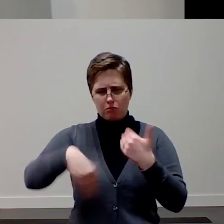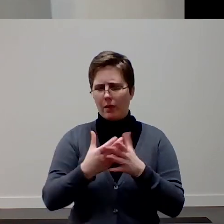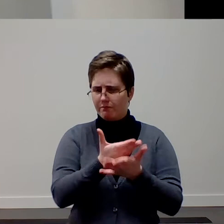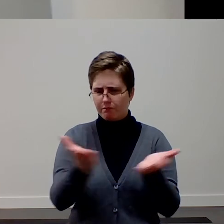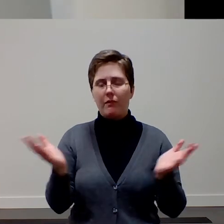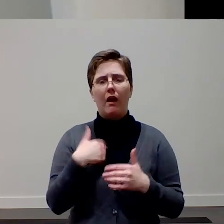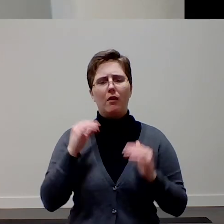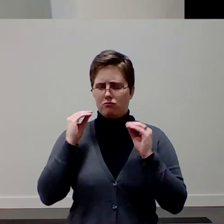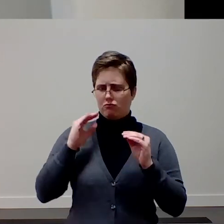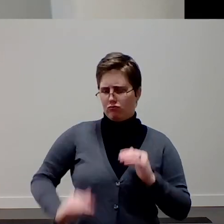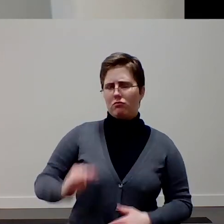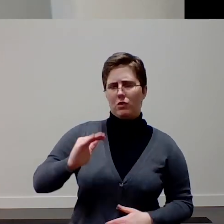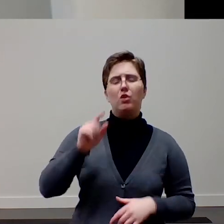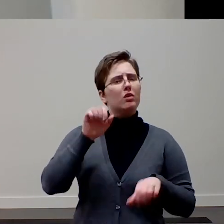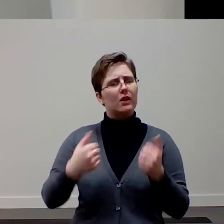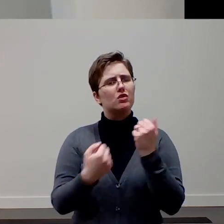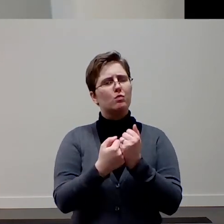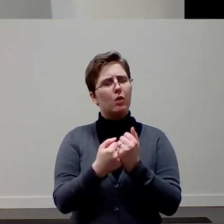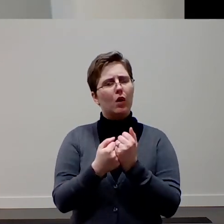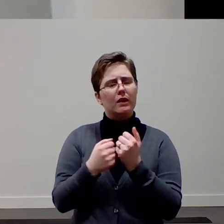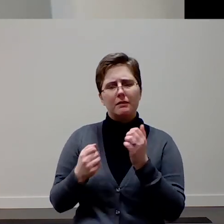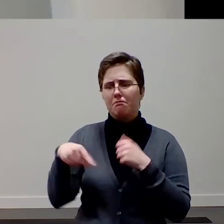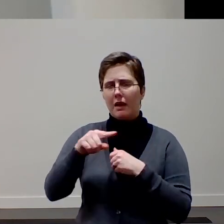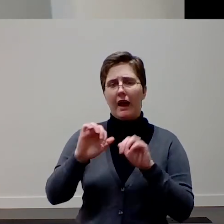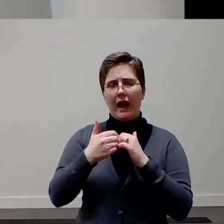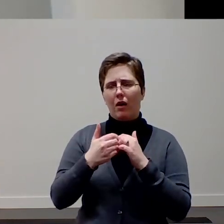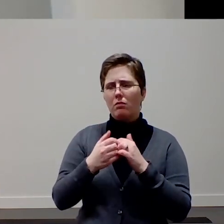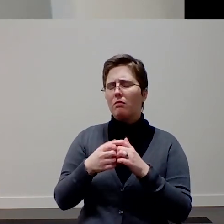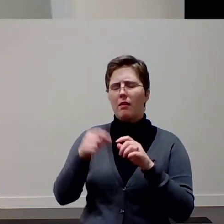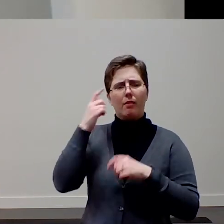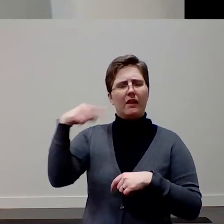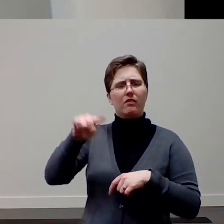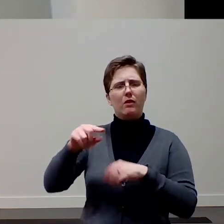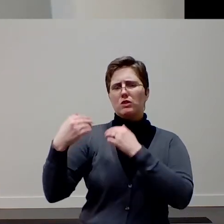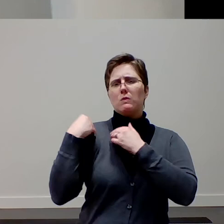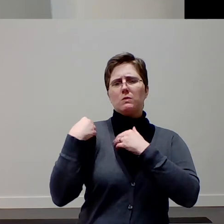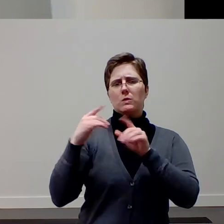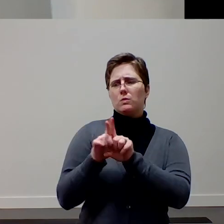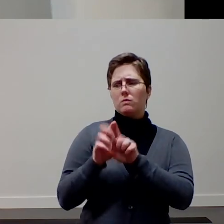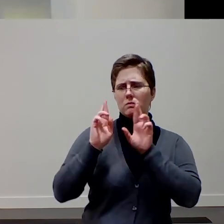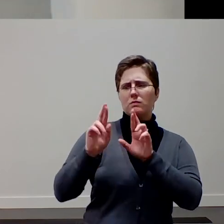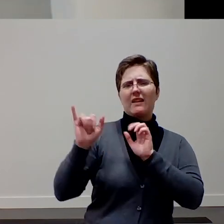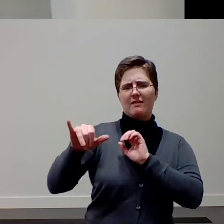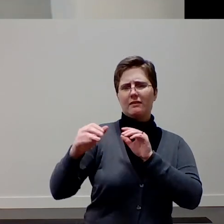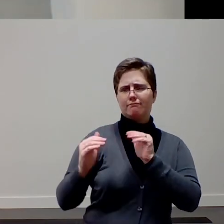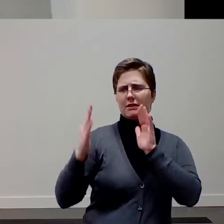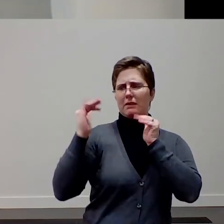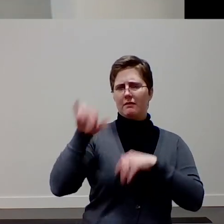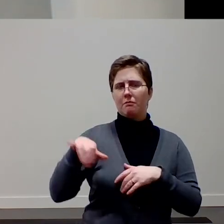sure that my child's in the right class at the right time. From someone that is privileged to work like mostly from